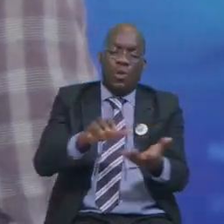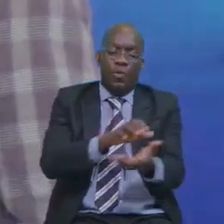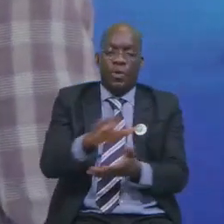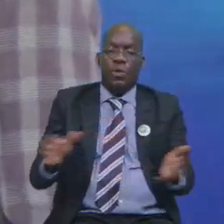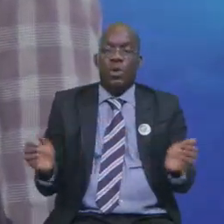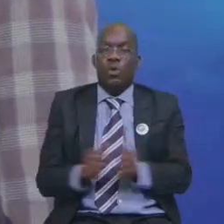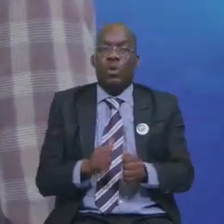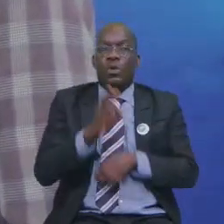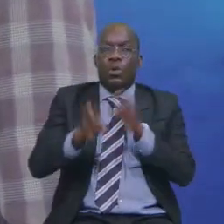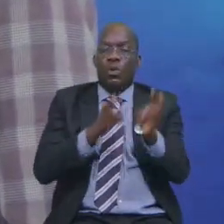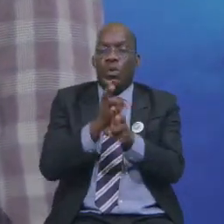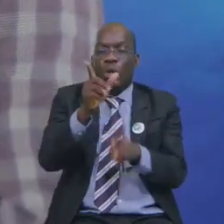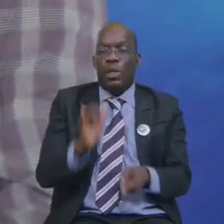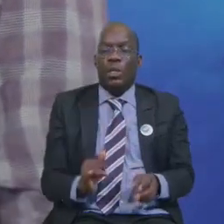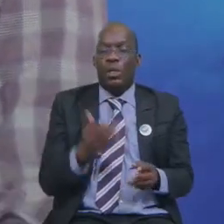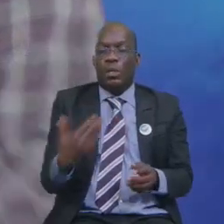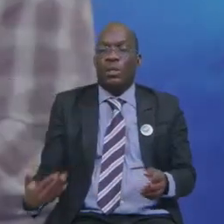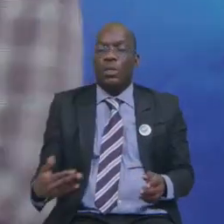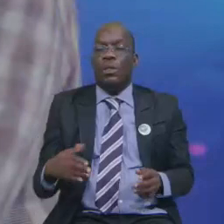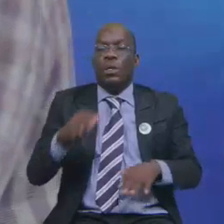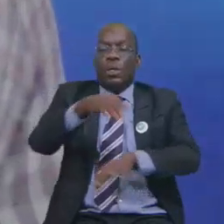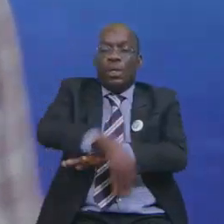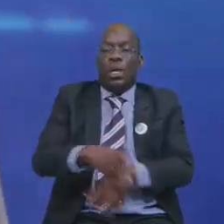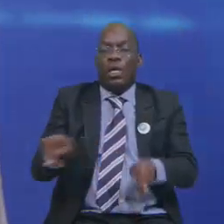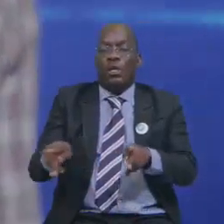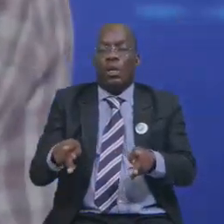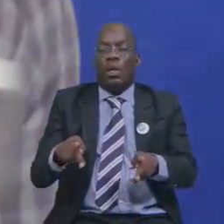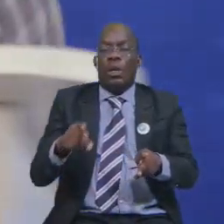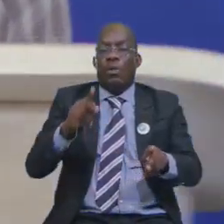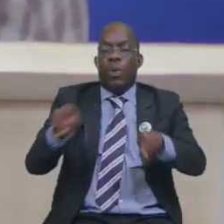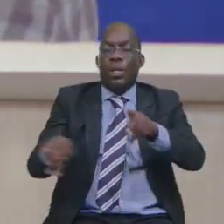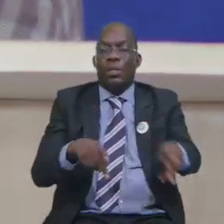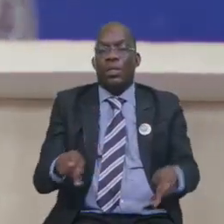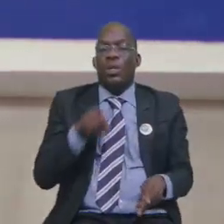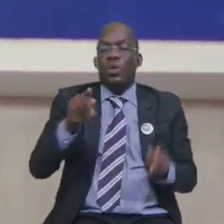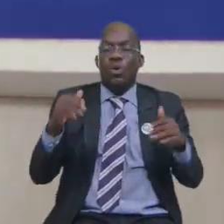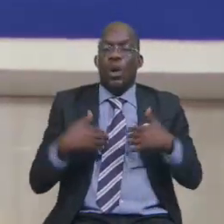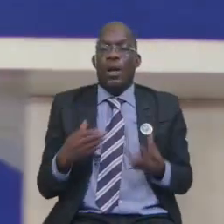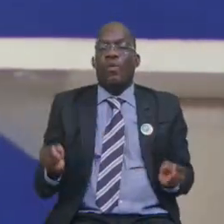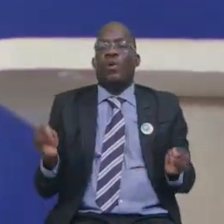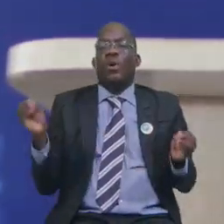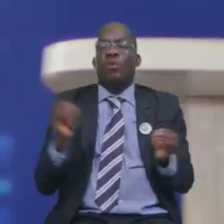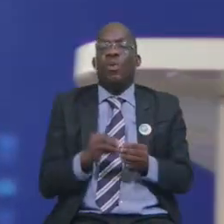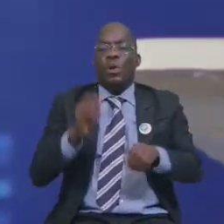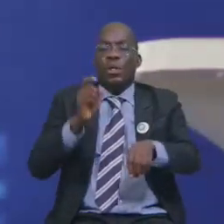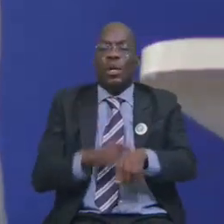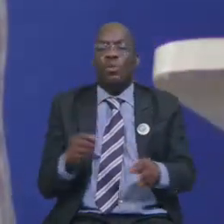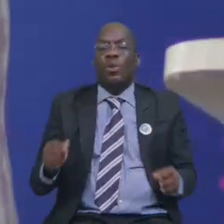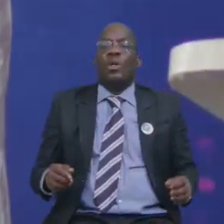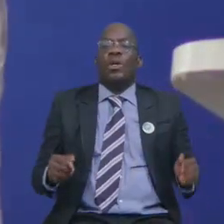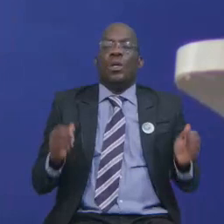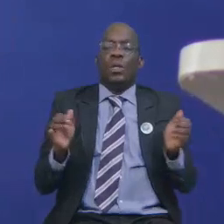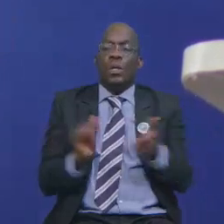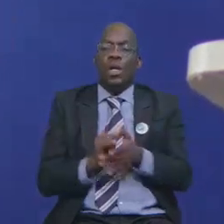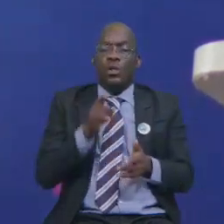worldly things, nightclubs. You should do better. You have more time on your hand that you can